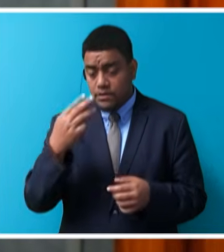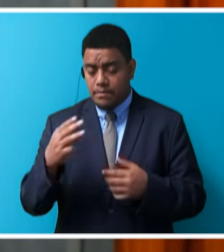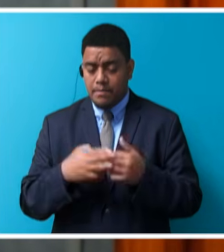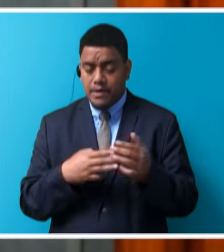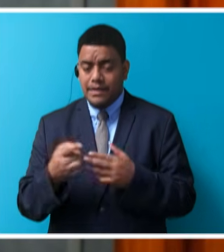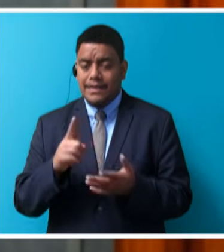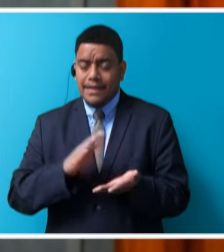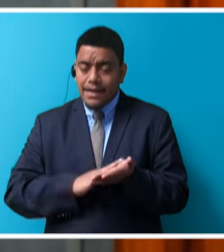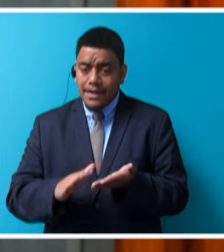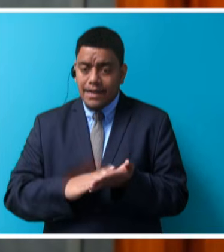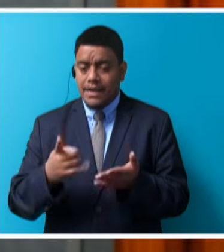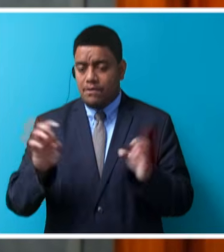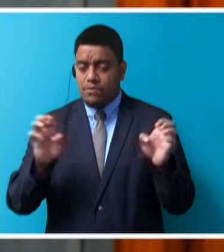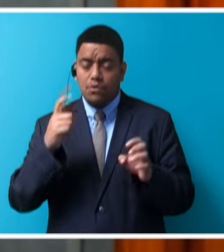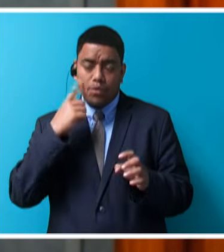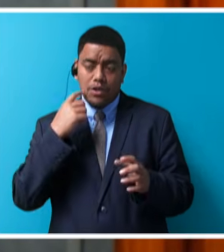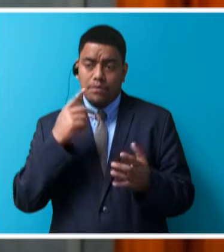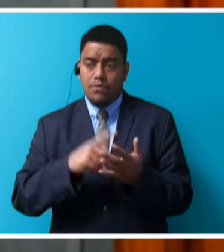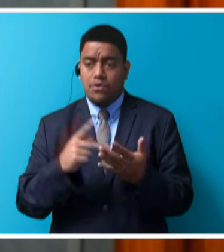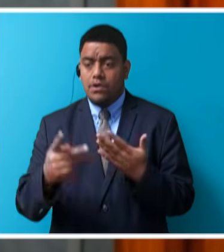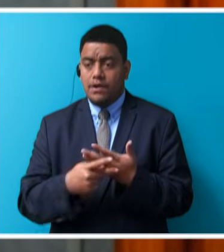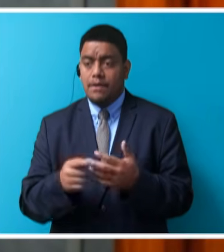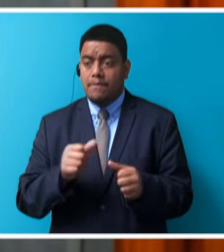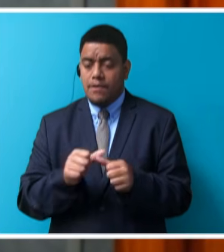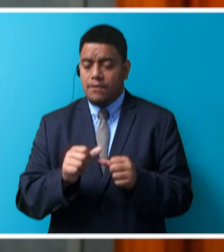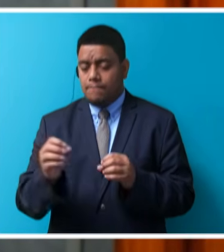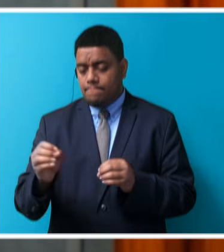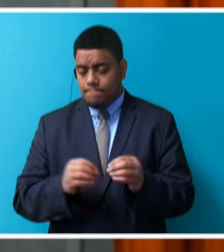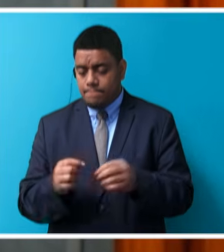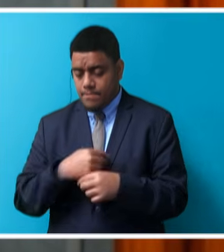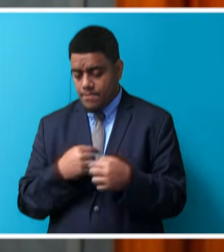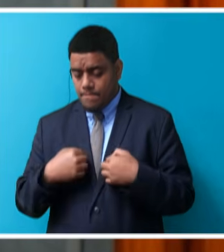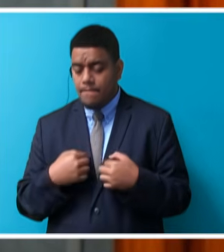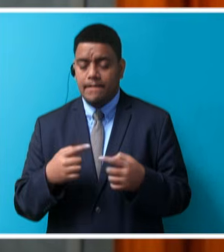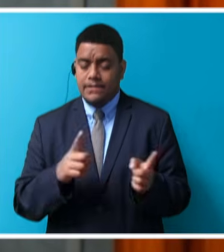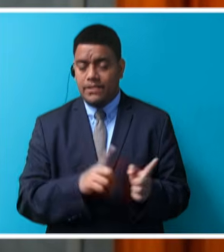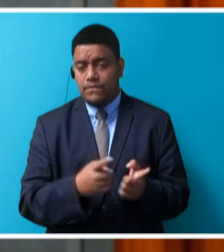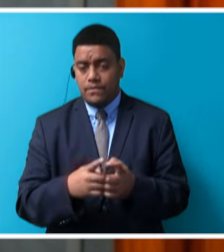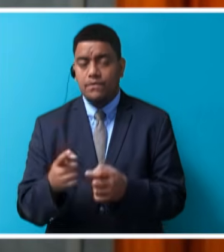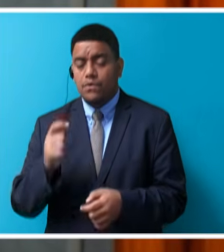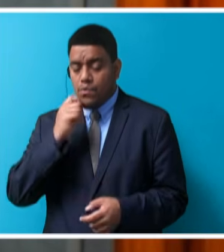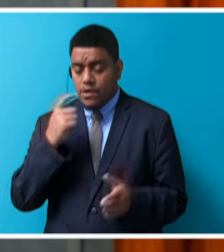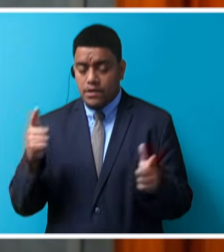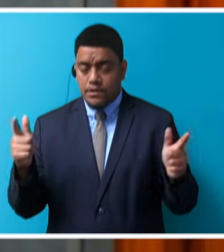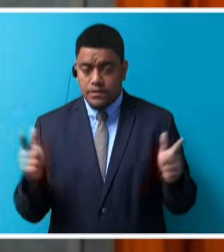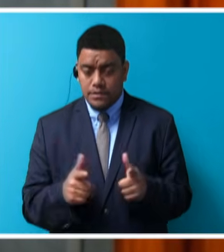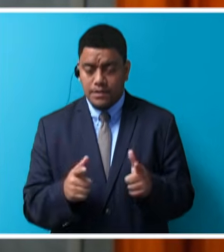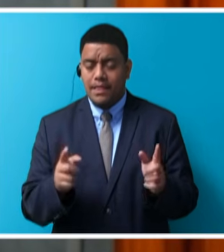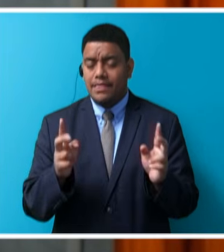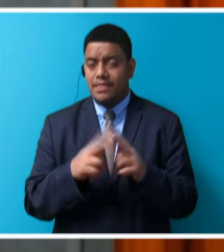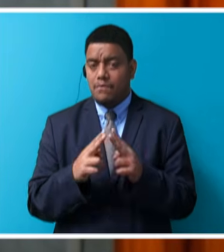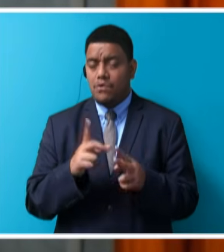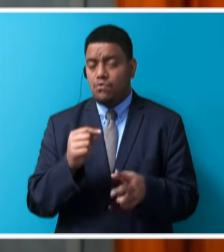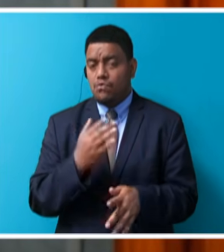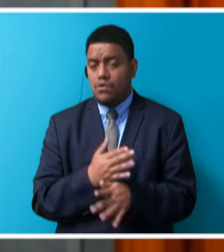and emergency water programs. Better coordination between our agencies will reduce duplication, close